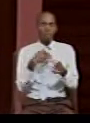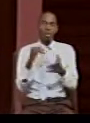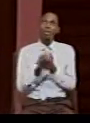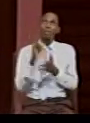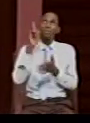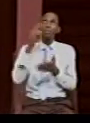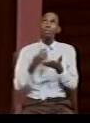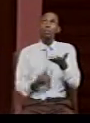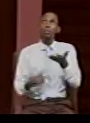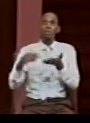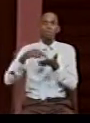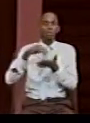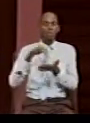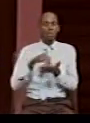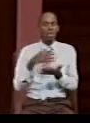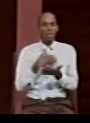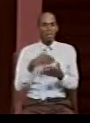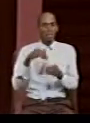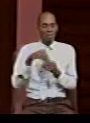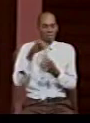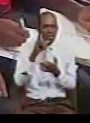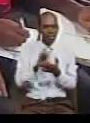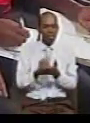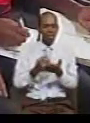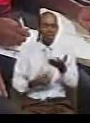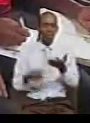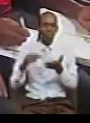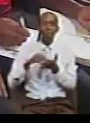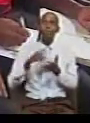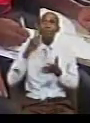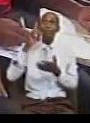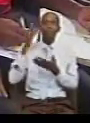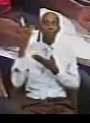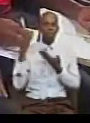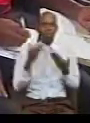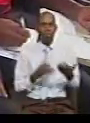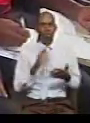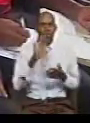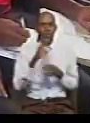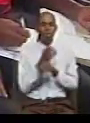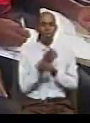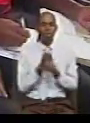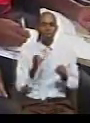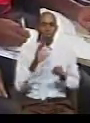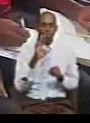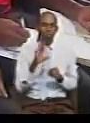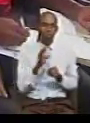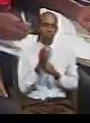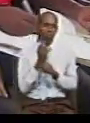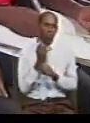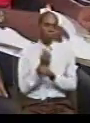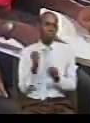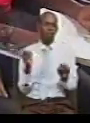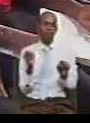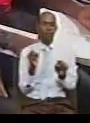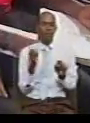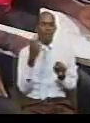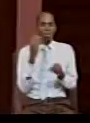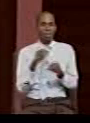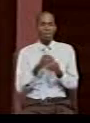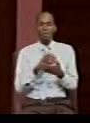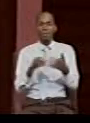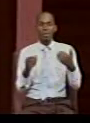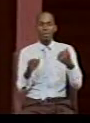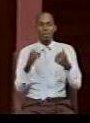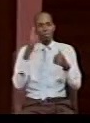that resurrection he brought your salvation, your justification. Look at verse 10. For with